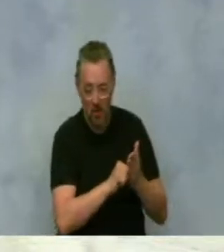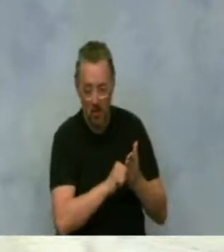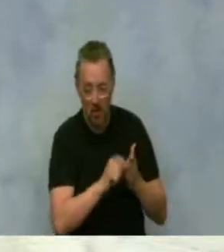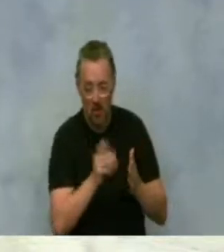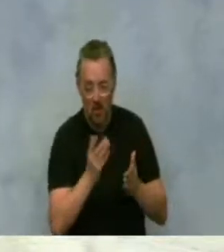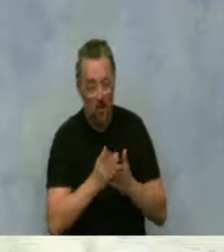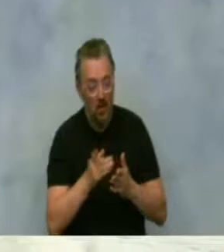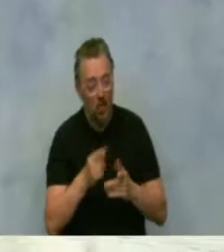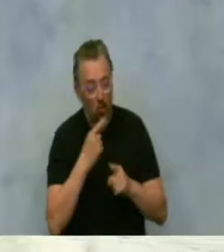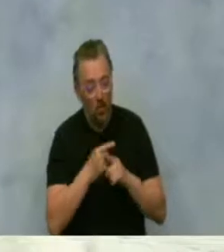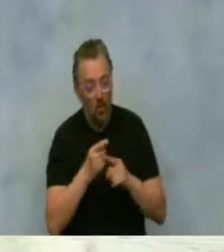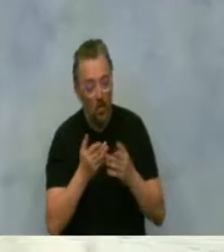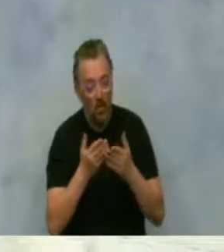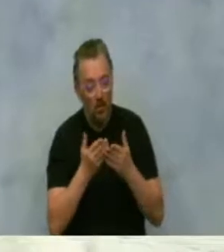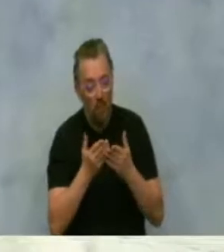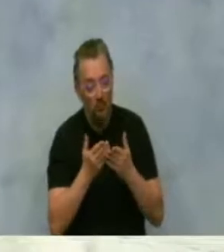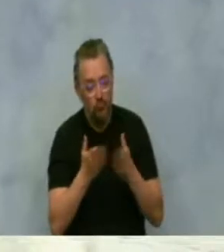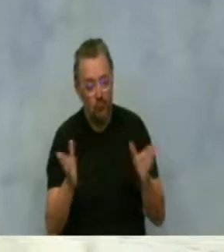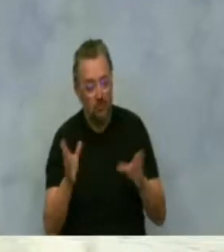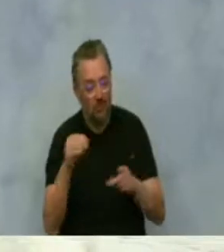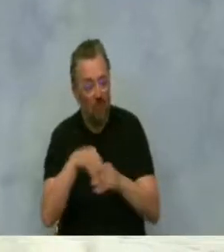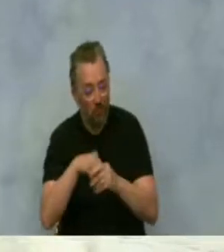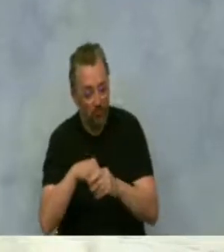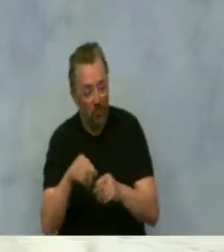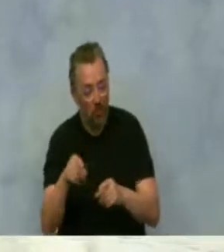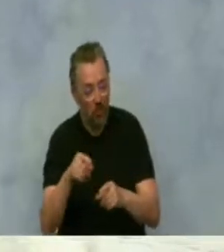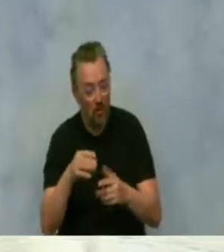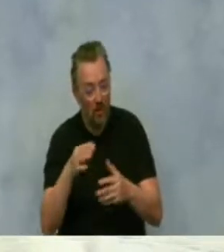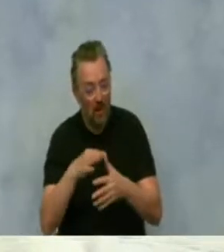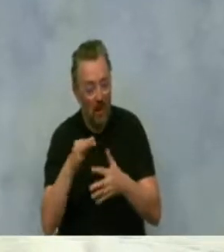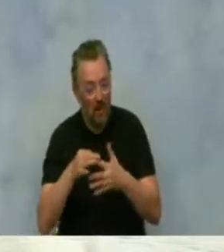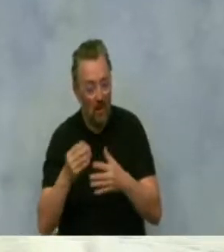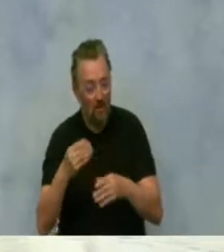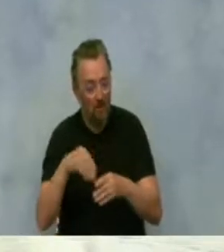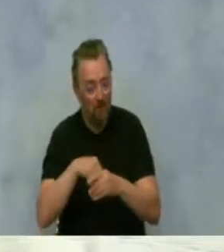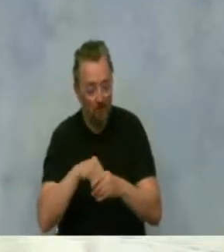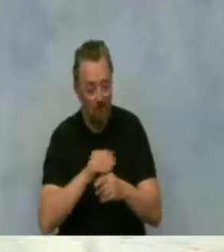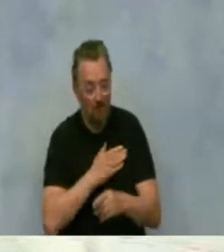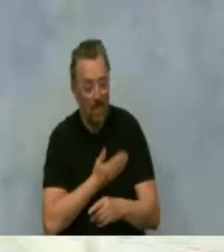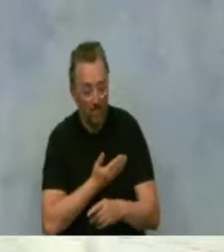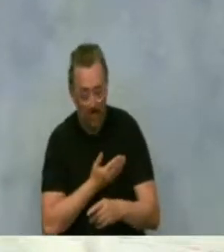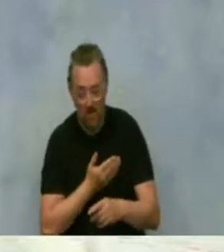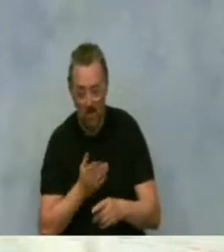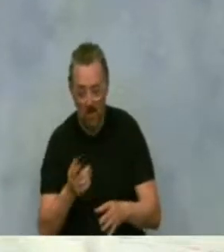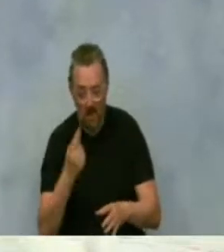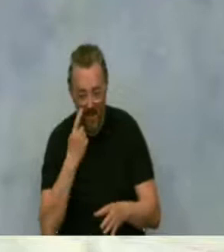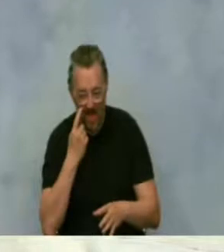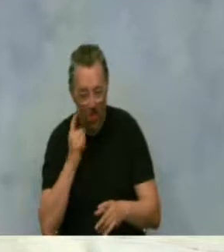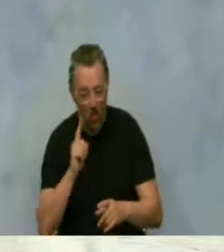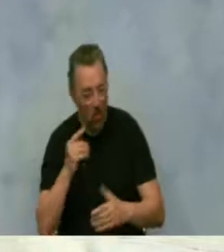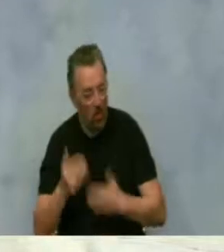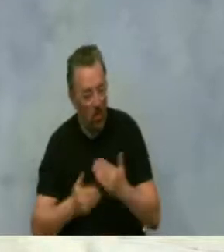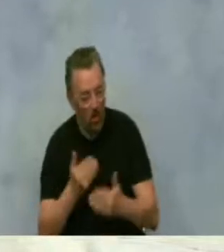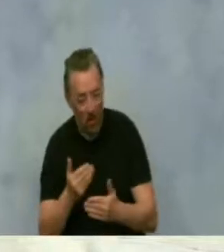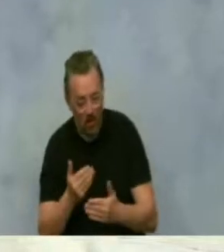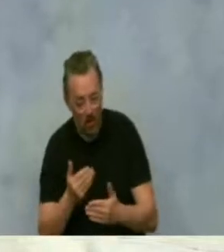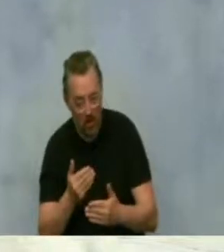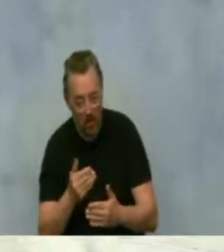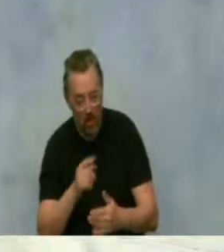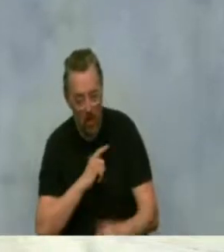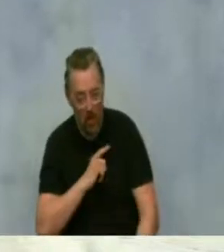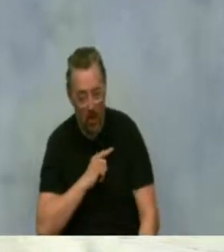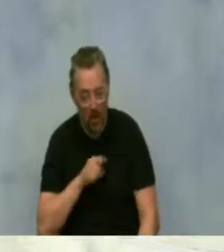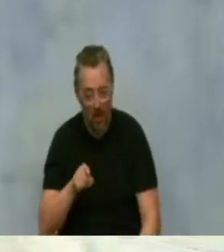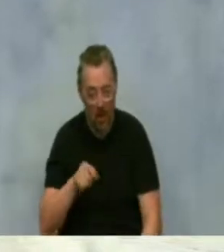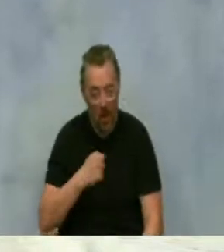involvement, including in views of elected members and communities to actually where we might go. And I think certainly some of our tenants reps are